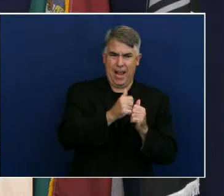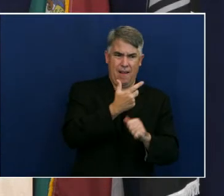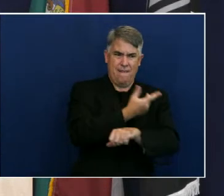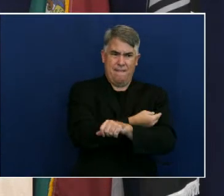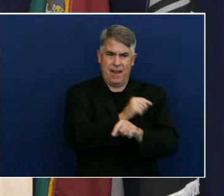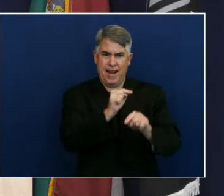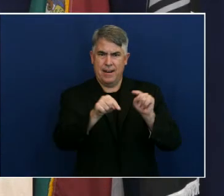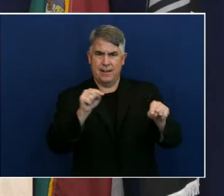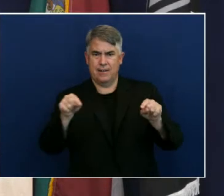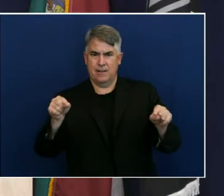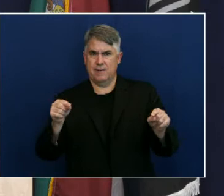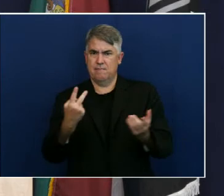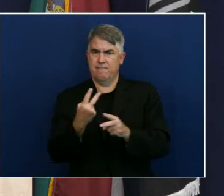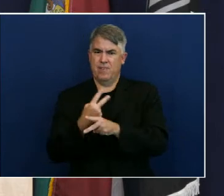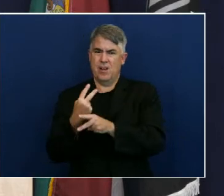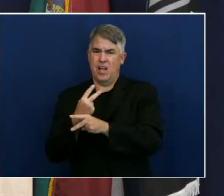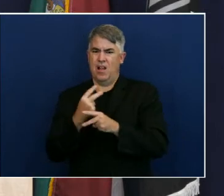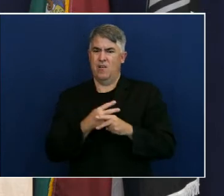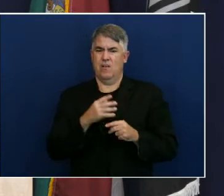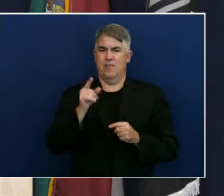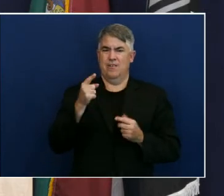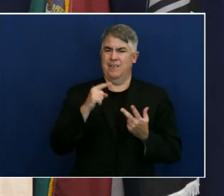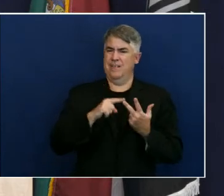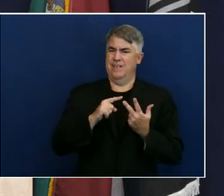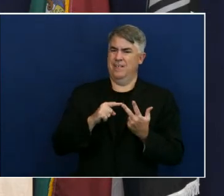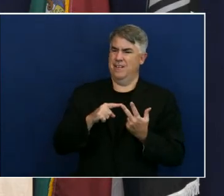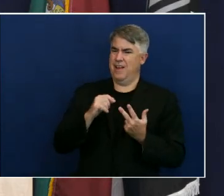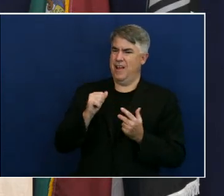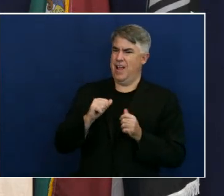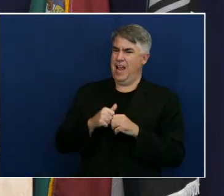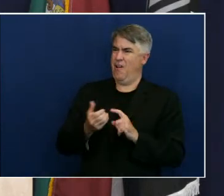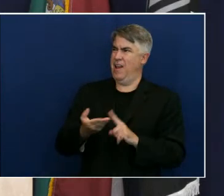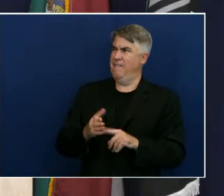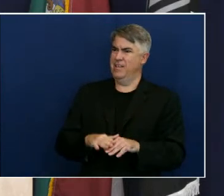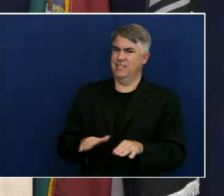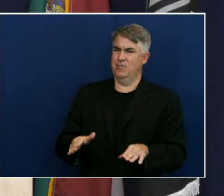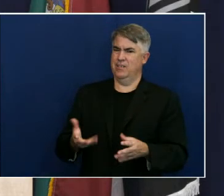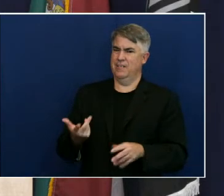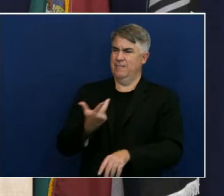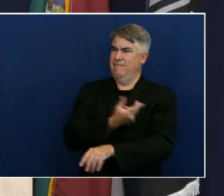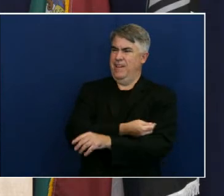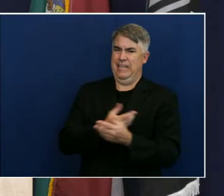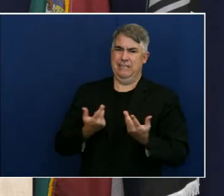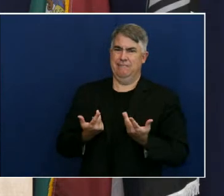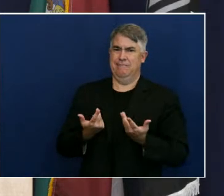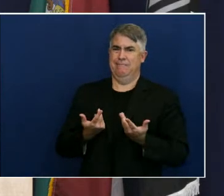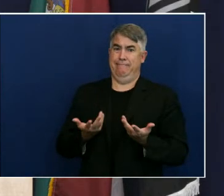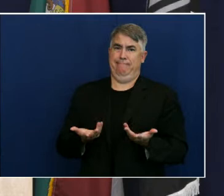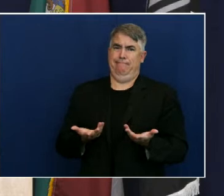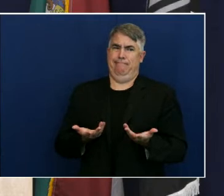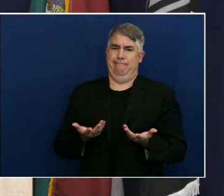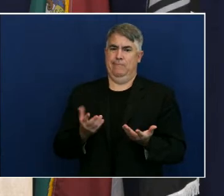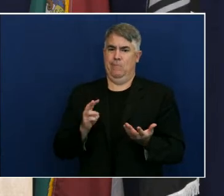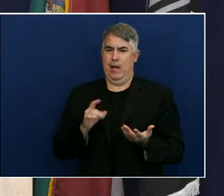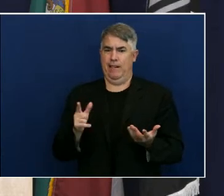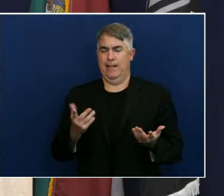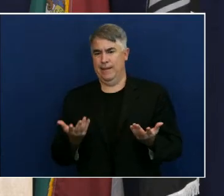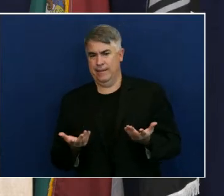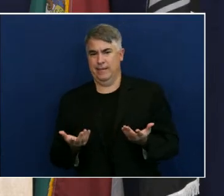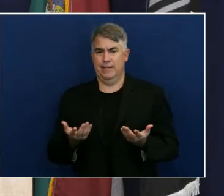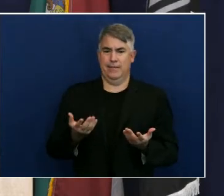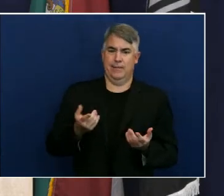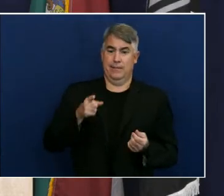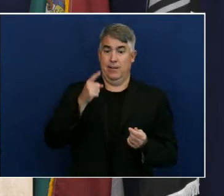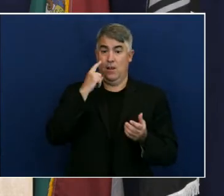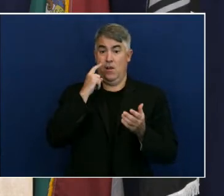more. The third question you had in terms of making the case, I think what we're likely to see is if you look at the 65% of